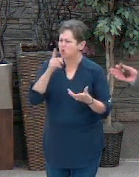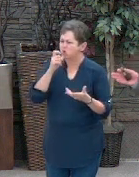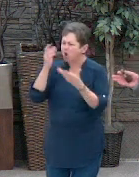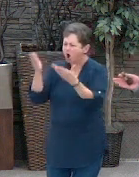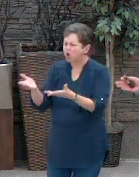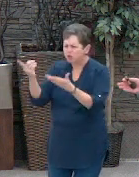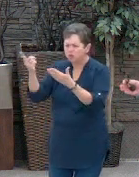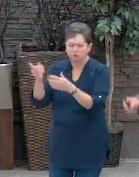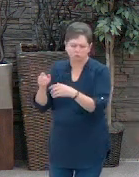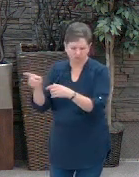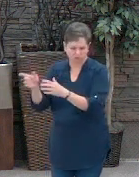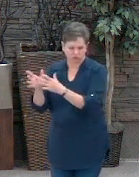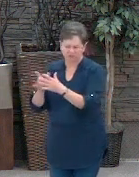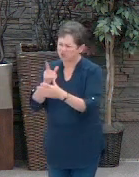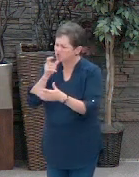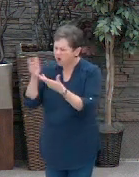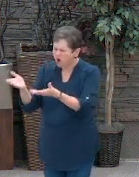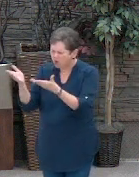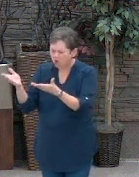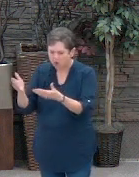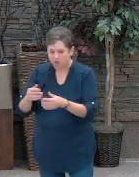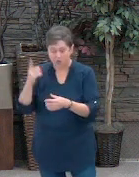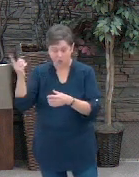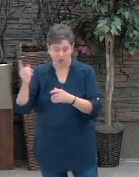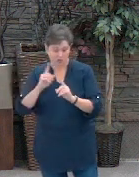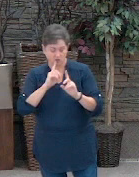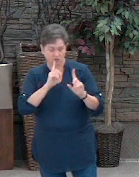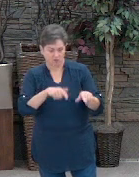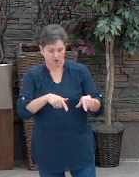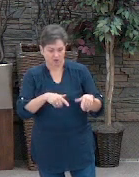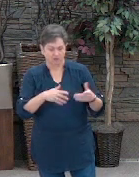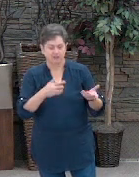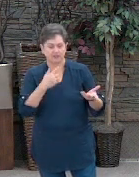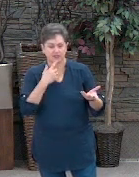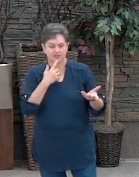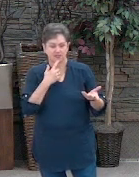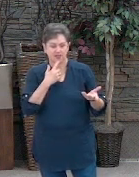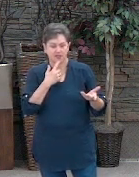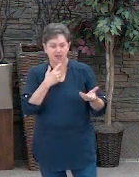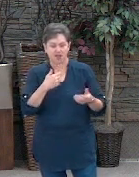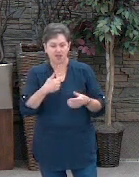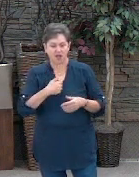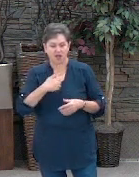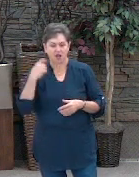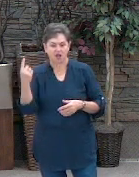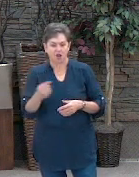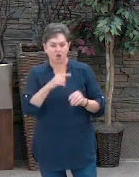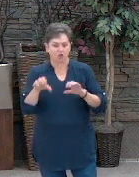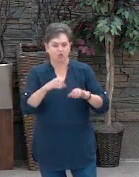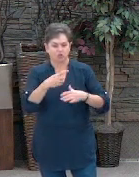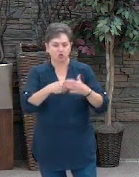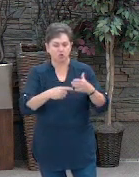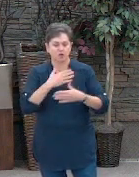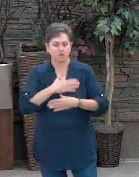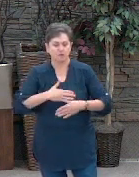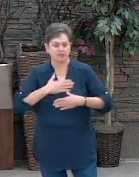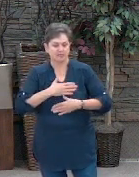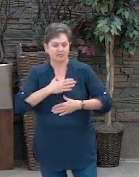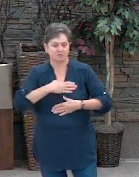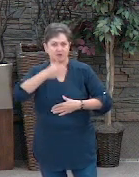you? And one of his responses is he just says, I always do what pleases my